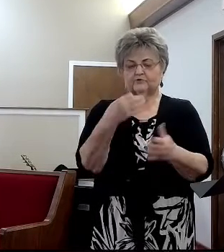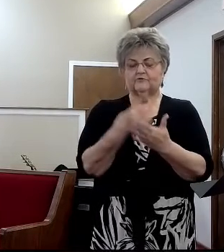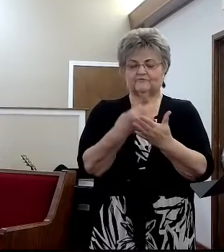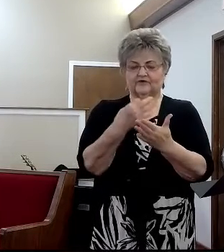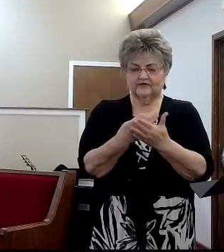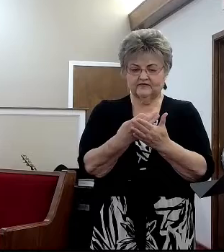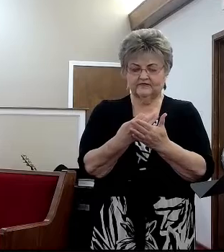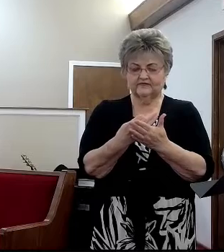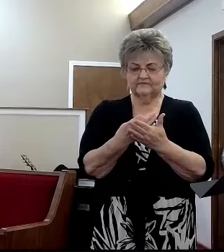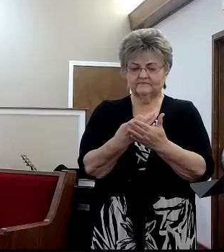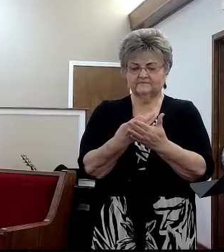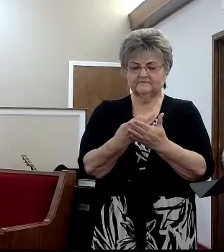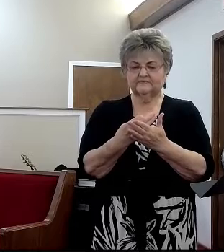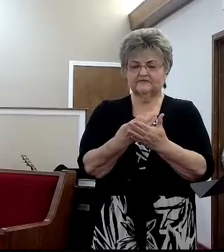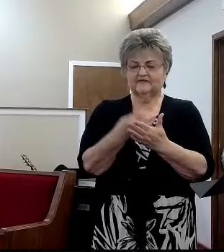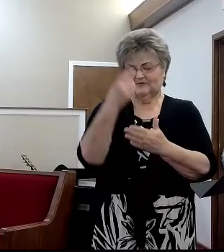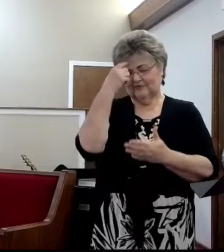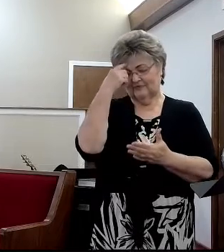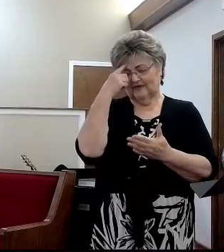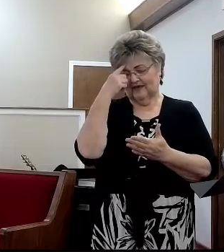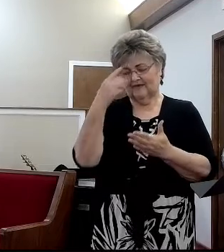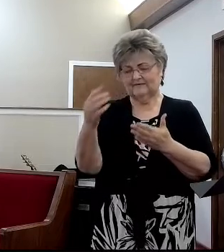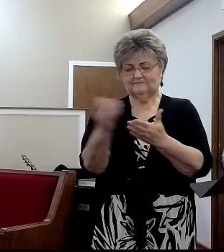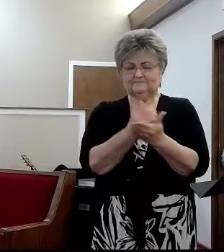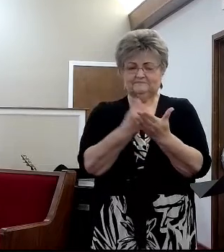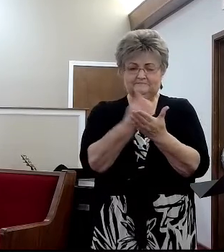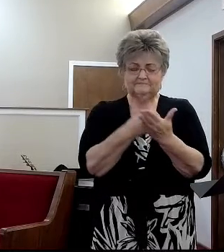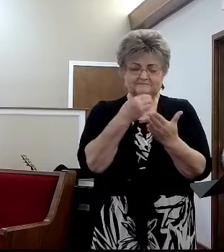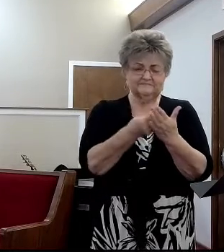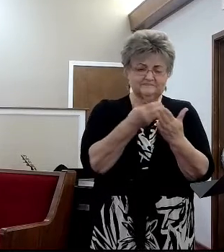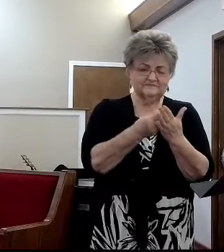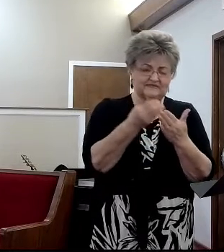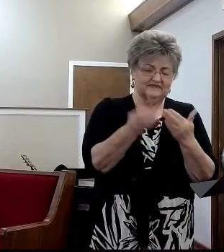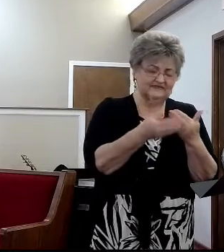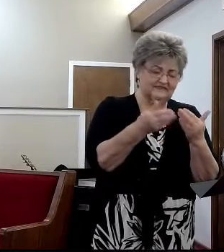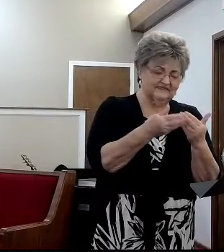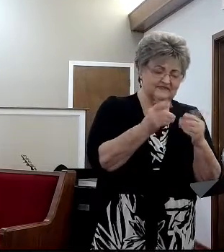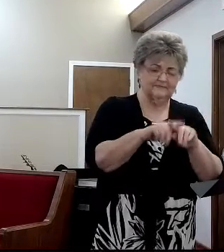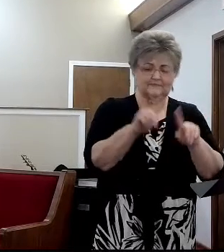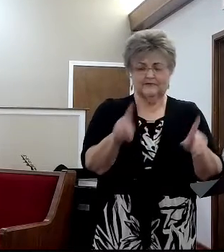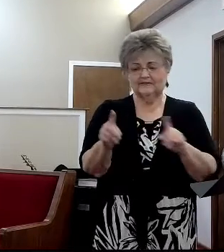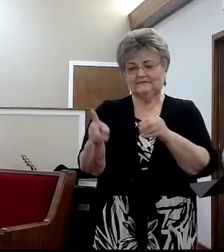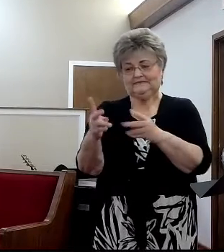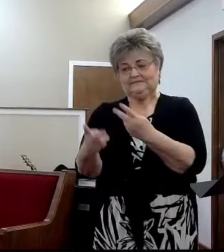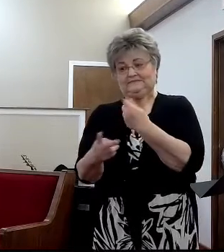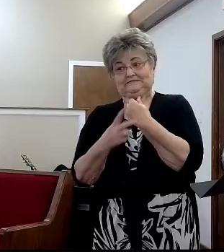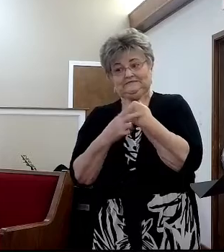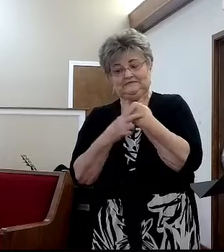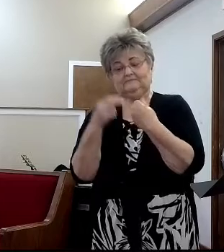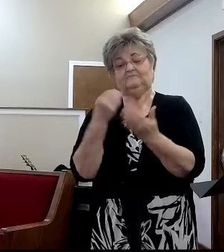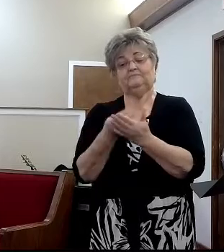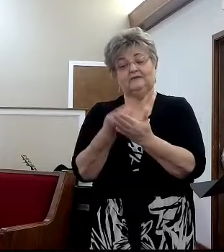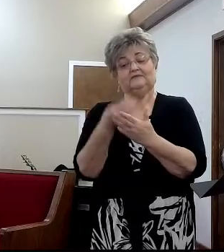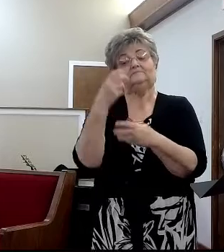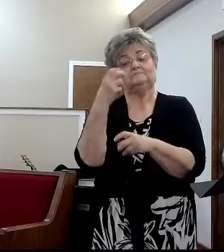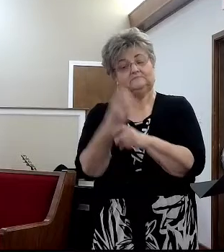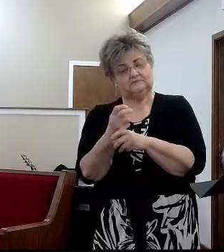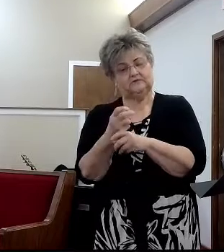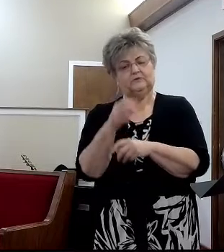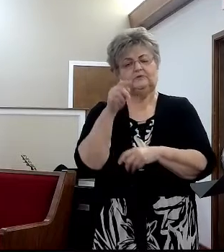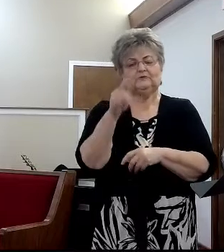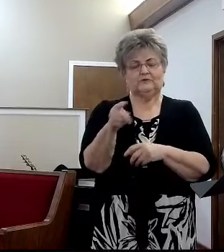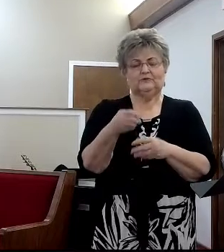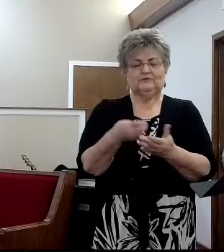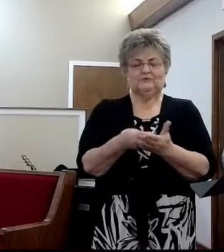saying that making money is easy, but keeping it's the hard part. So you think about the credit card. You spend it because you know you're going to